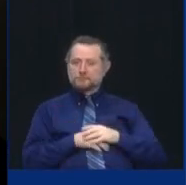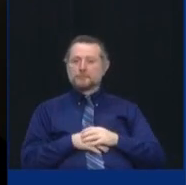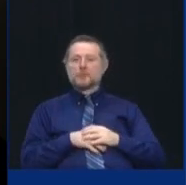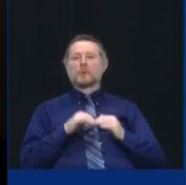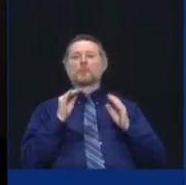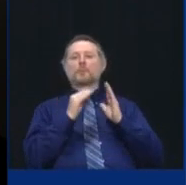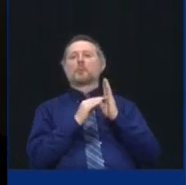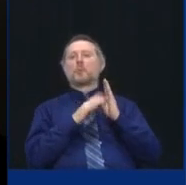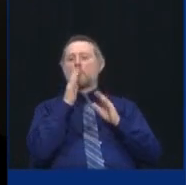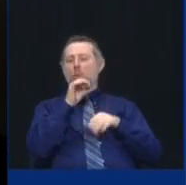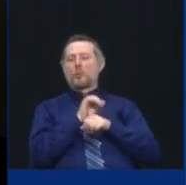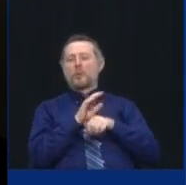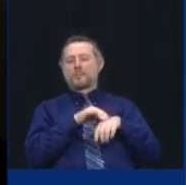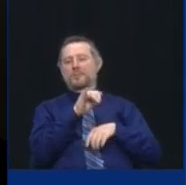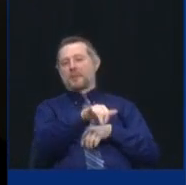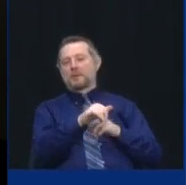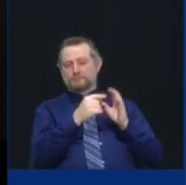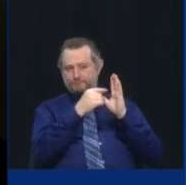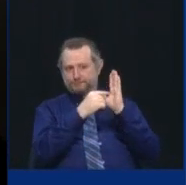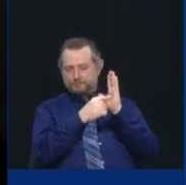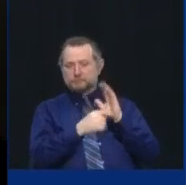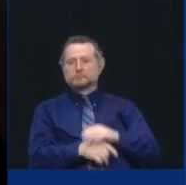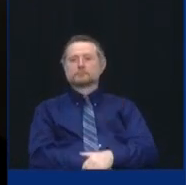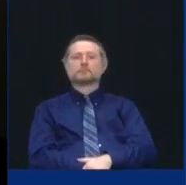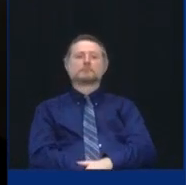So we're working on that. This is a new announcement.